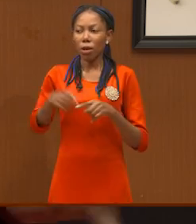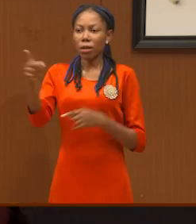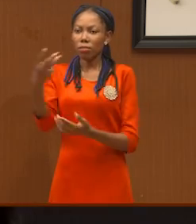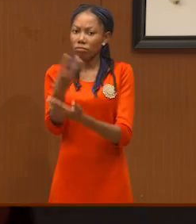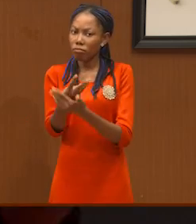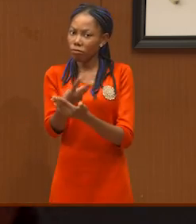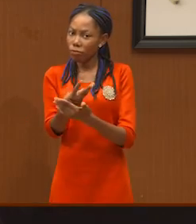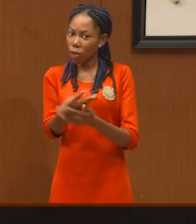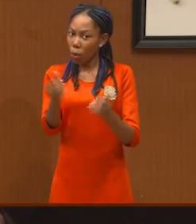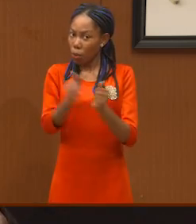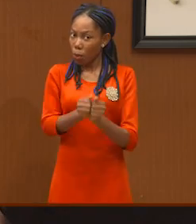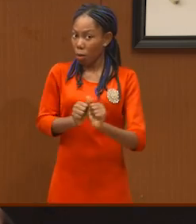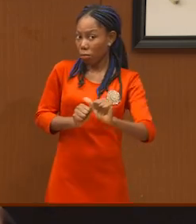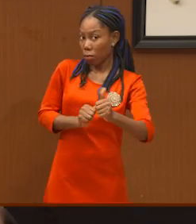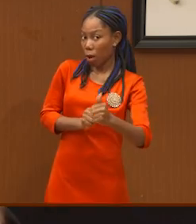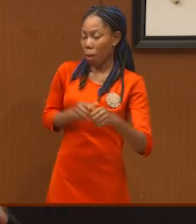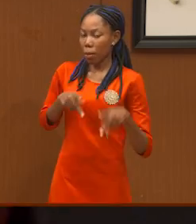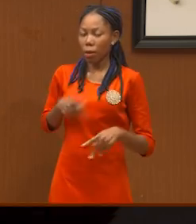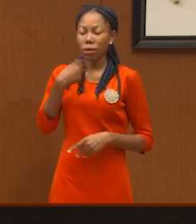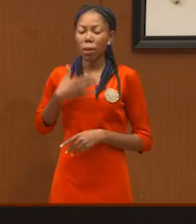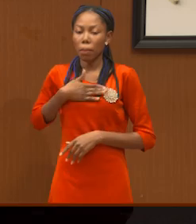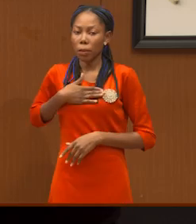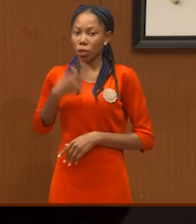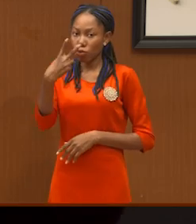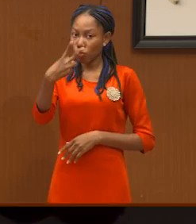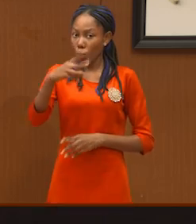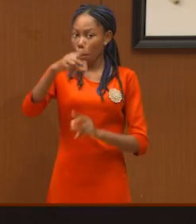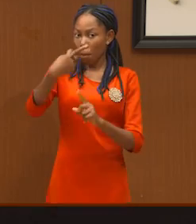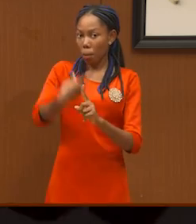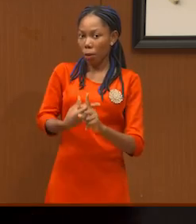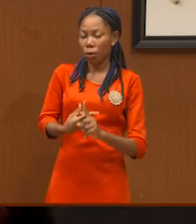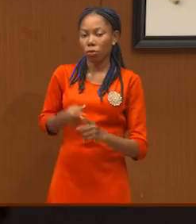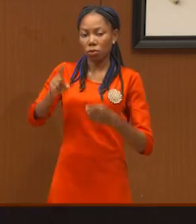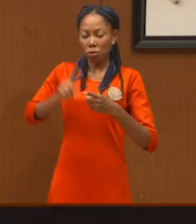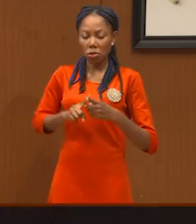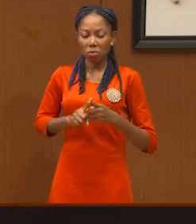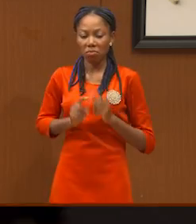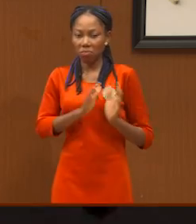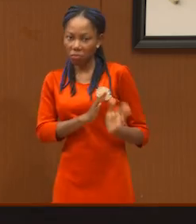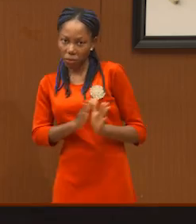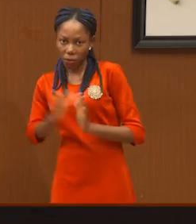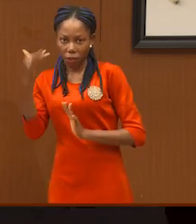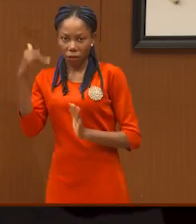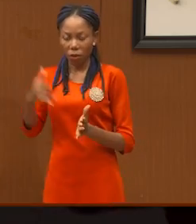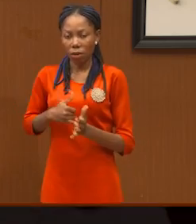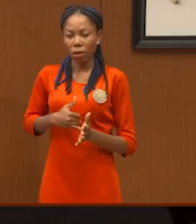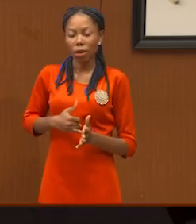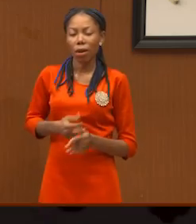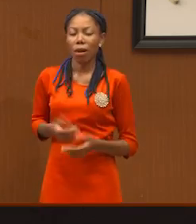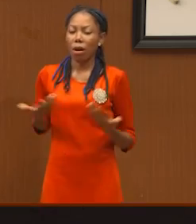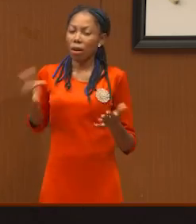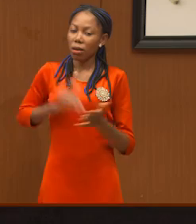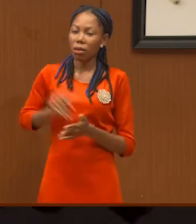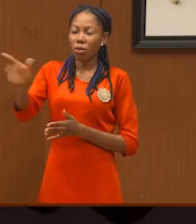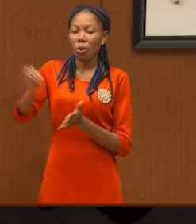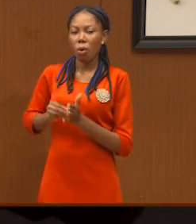to just allow me a few months so that I'll be able to gather myself that at that point, my father-in-law died and a